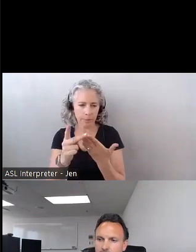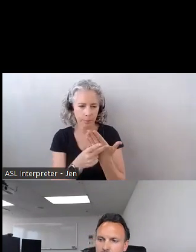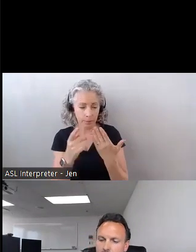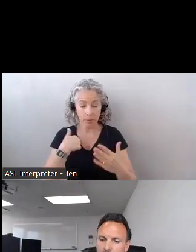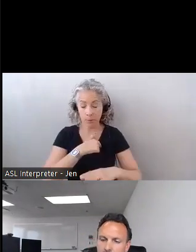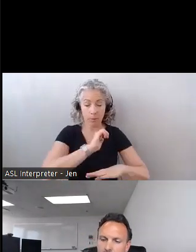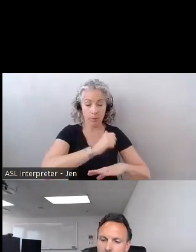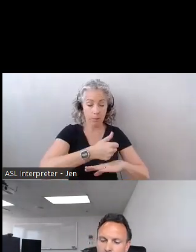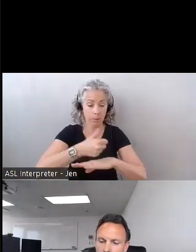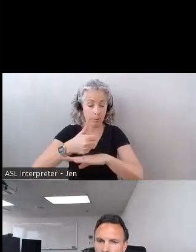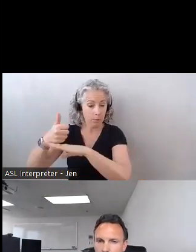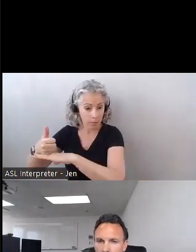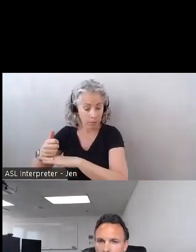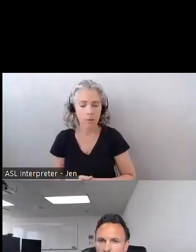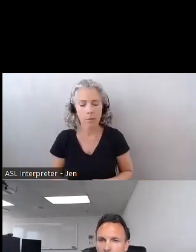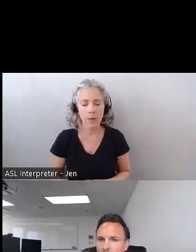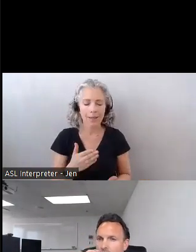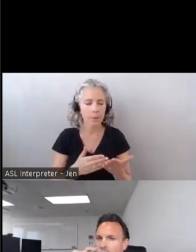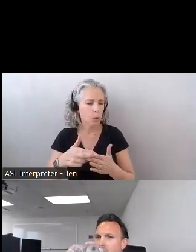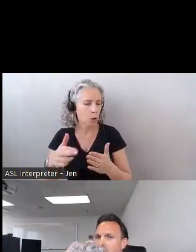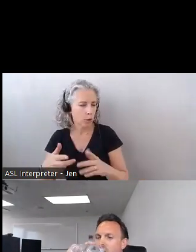place and some of the outcomes of that.